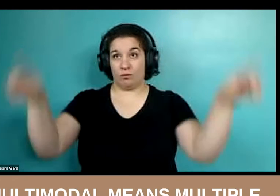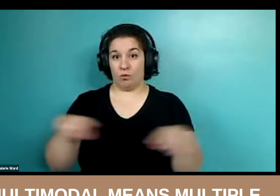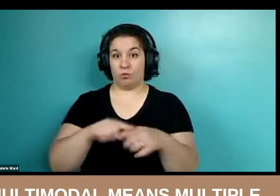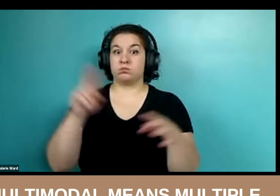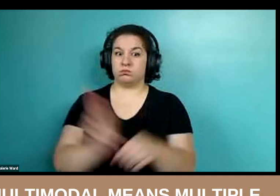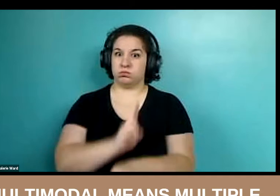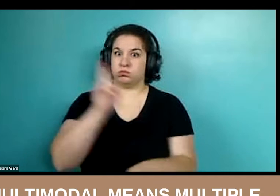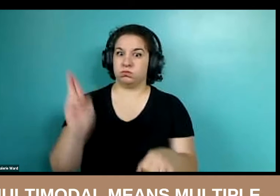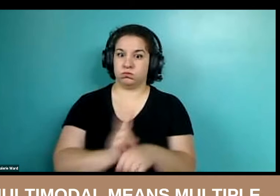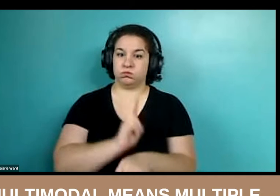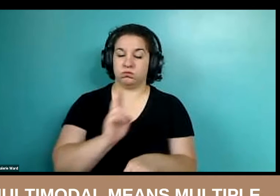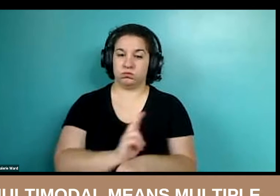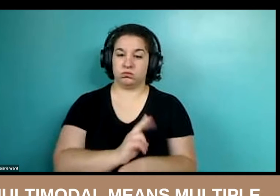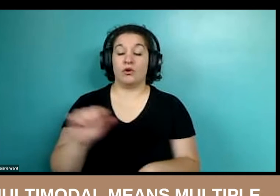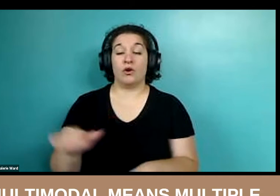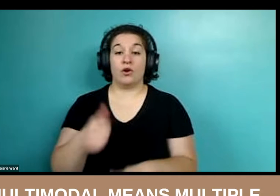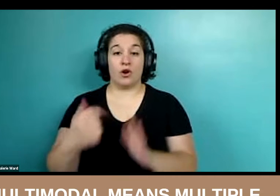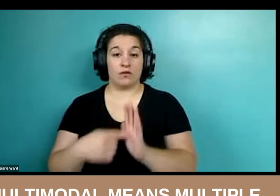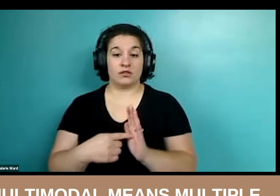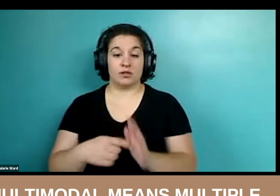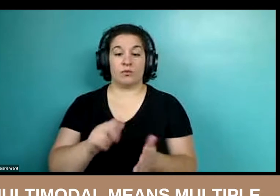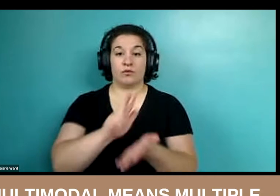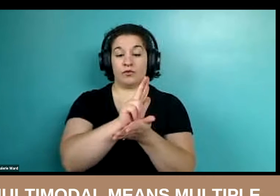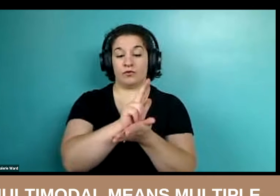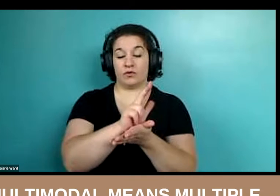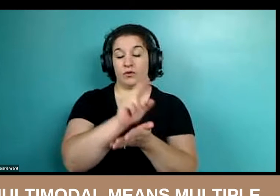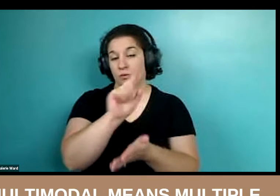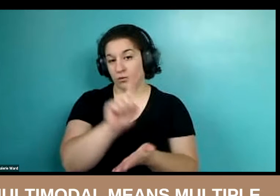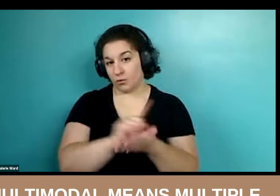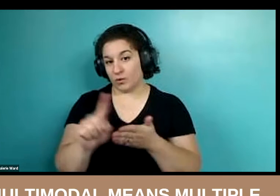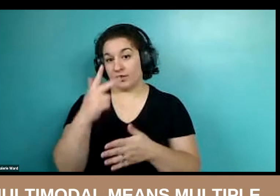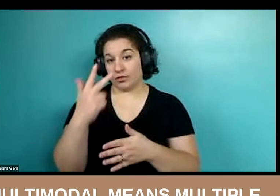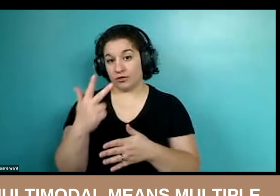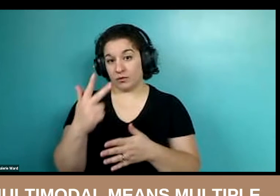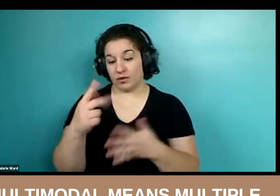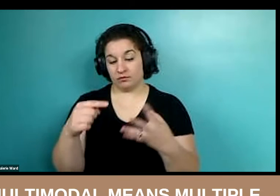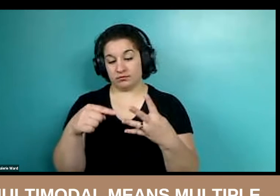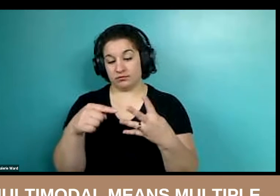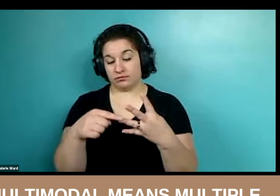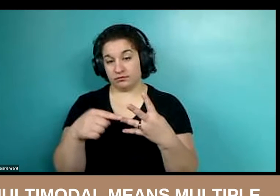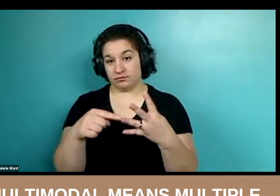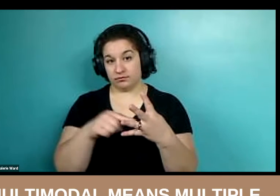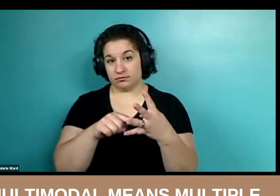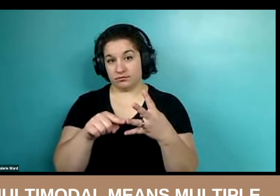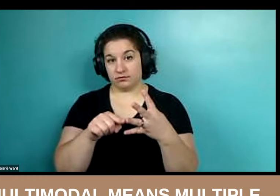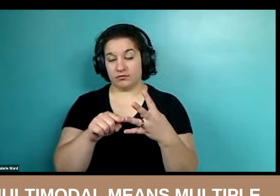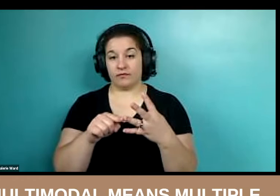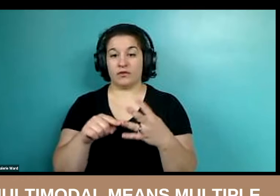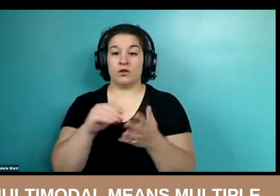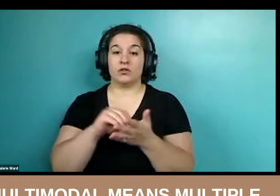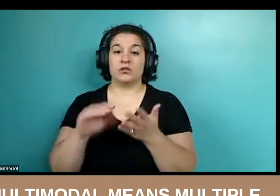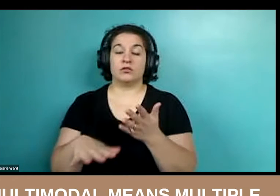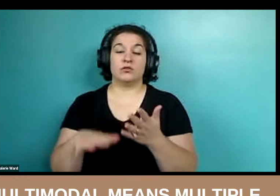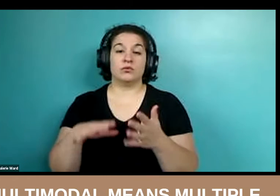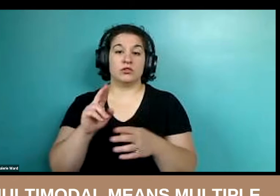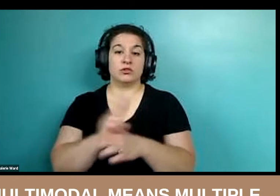the semester. Our lessons involve actually having students put pictures of fish, I know, fish, on